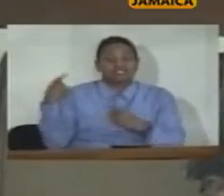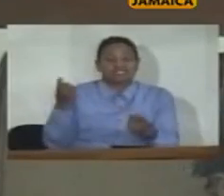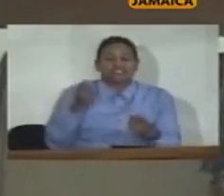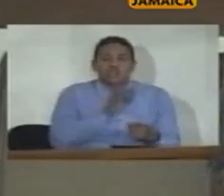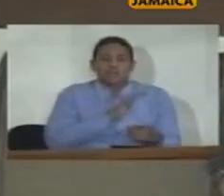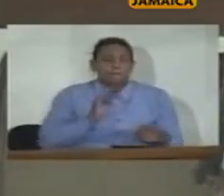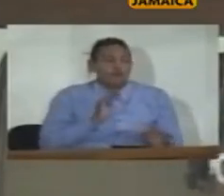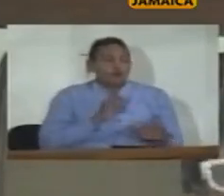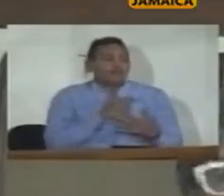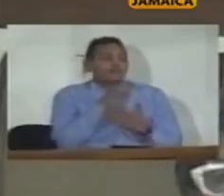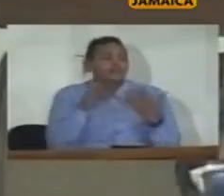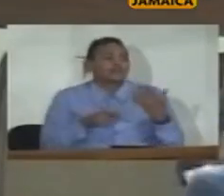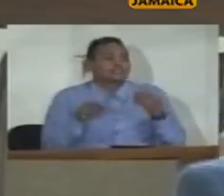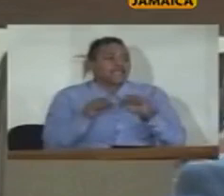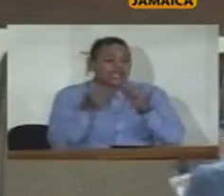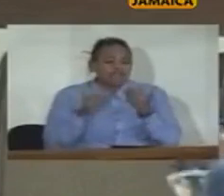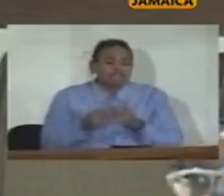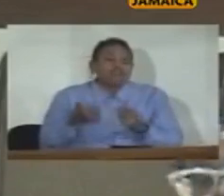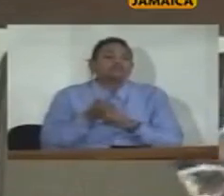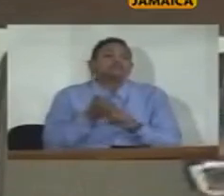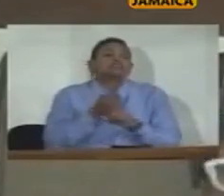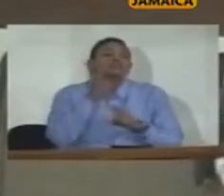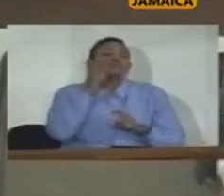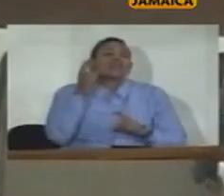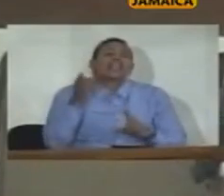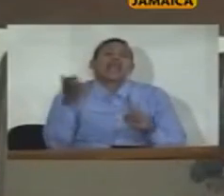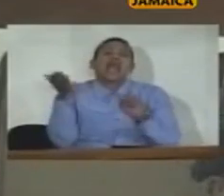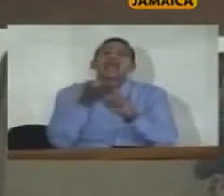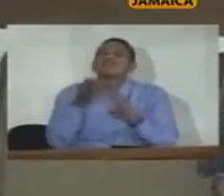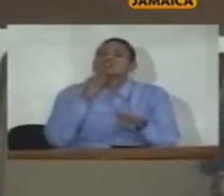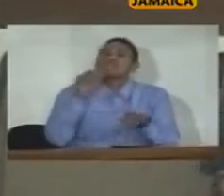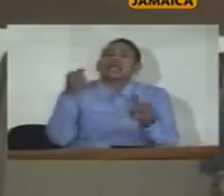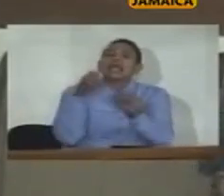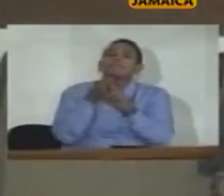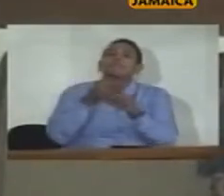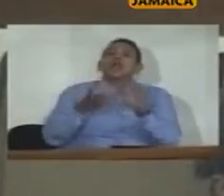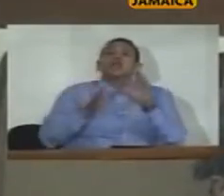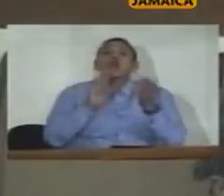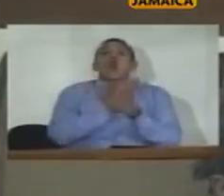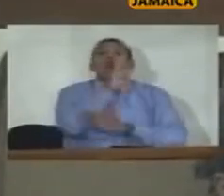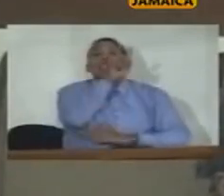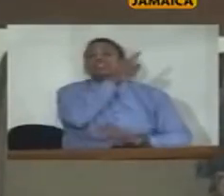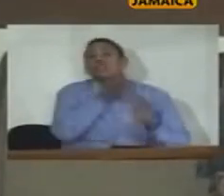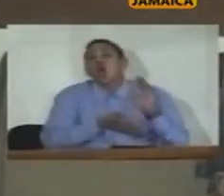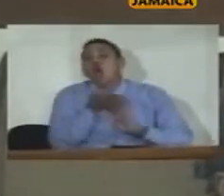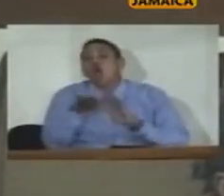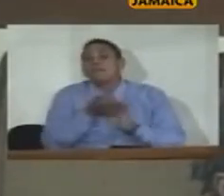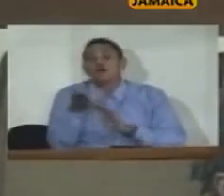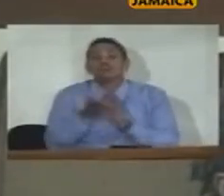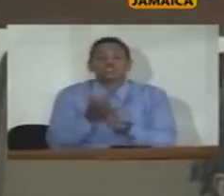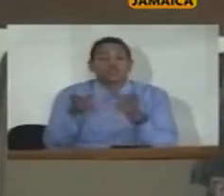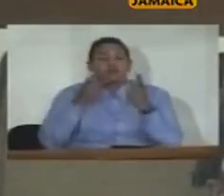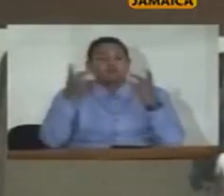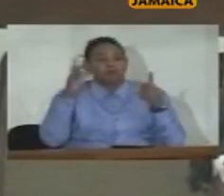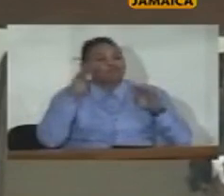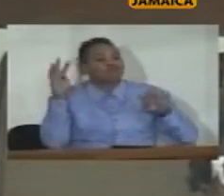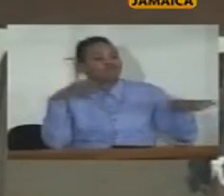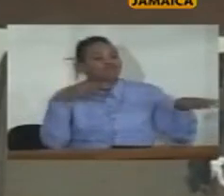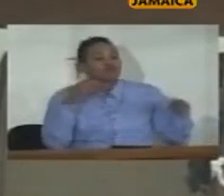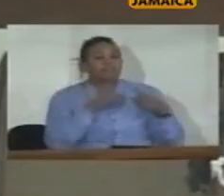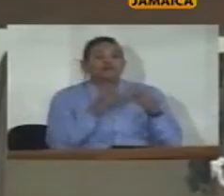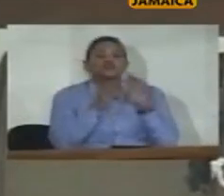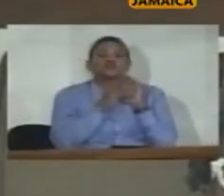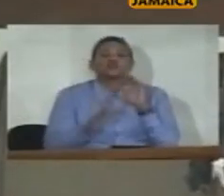These infringements have adversely affected the college's operations, public image, and student